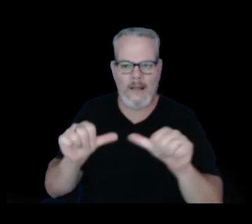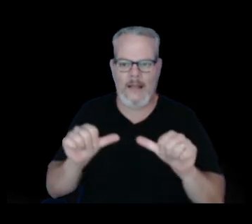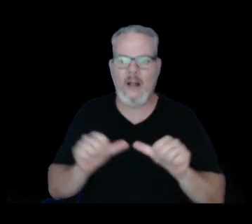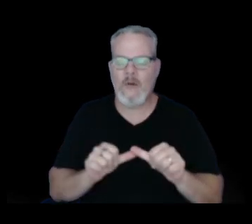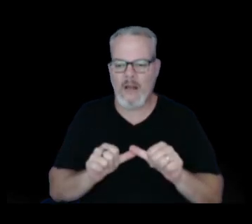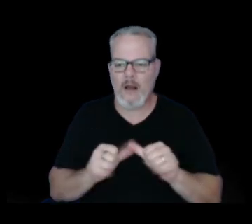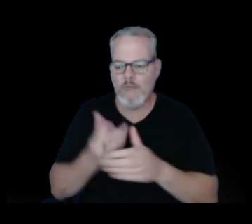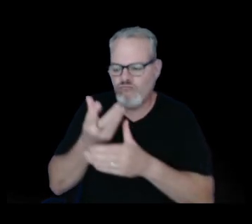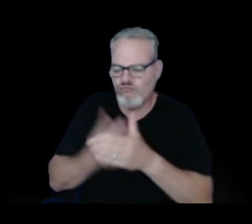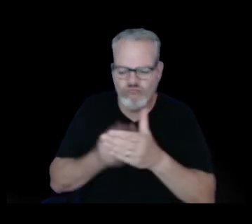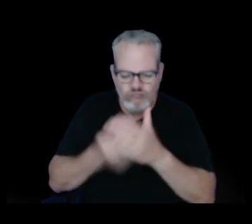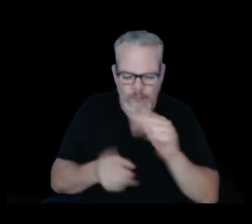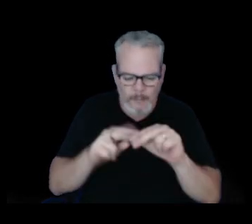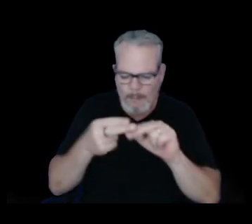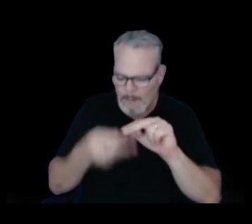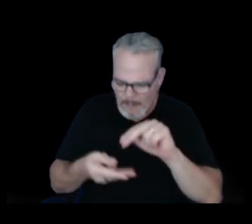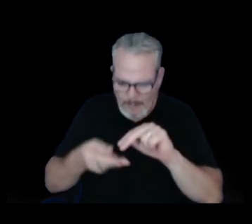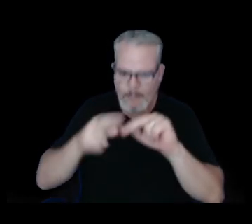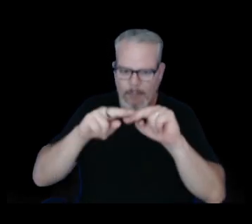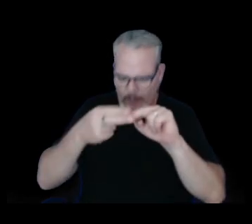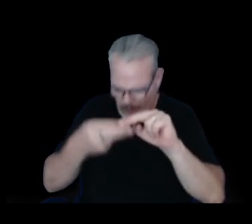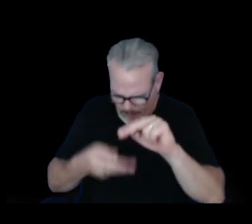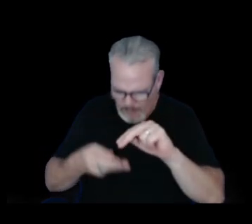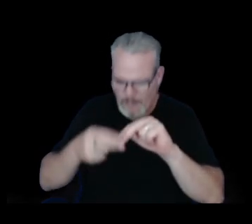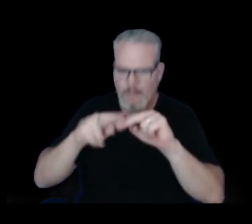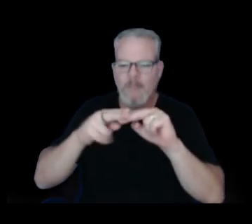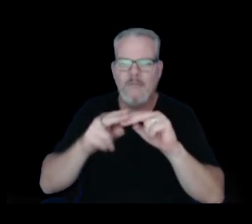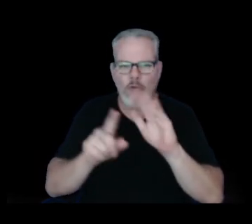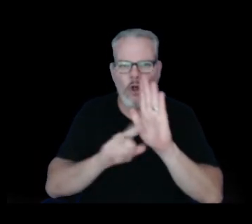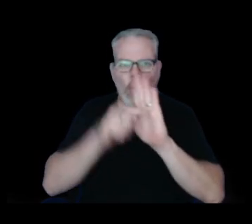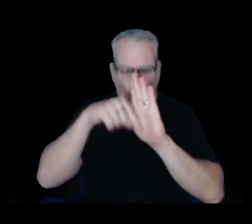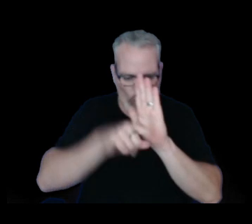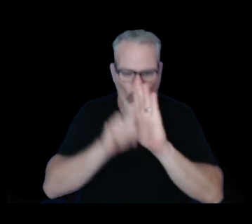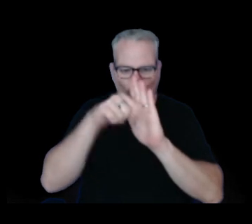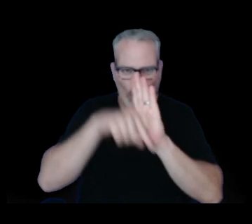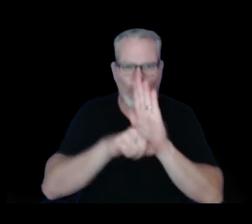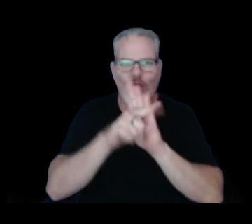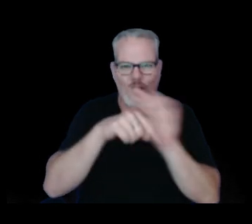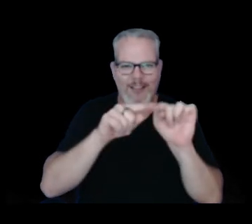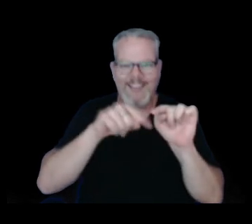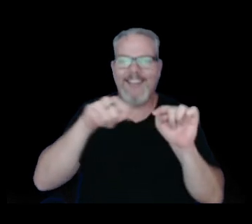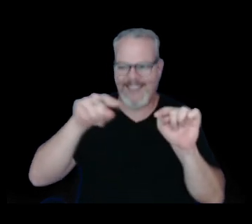apart sideways. Occasionally it drops down a little bit before it puffs back up. It's doing that little wiggle there as well,